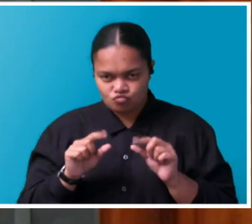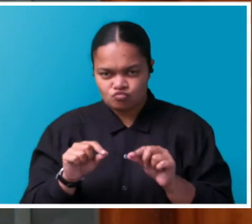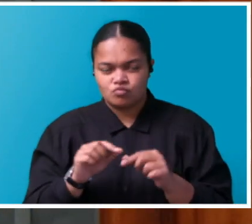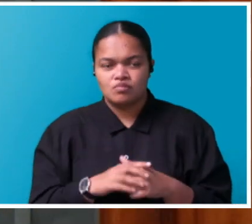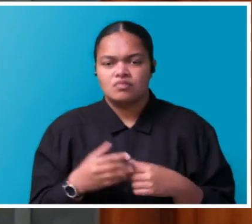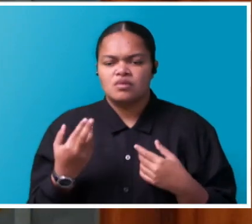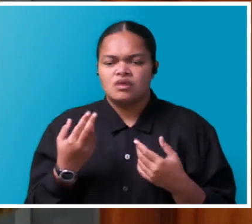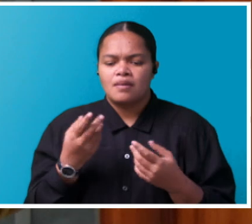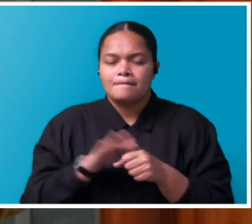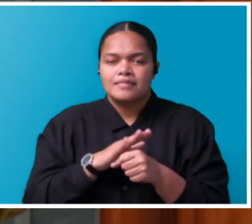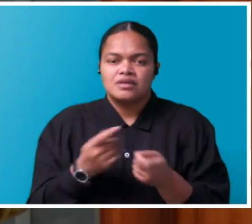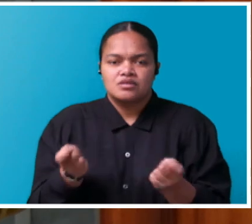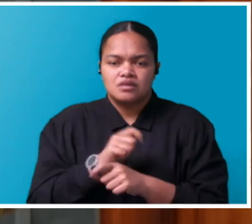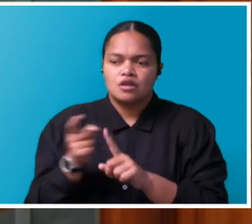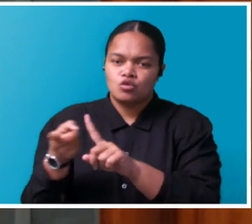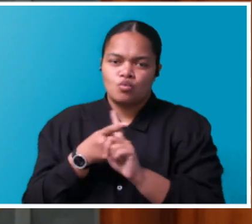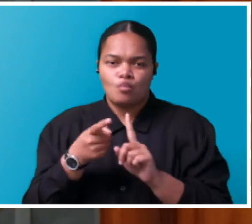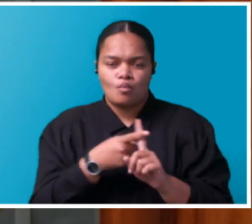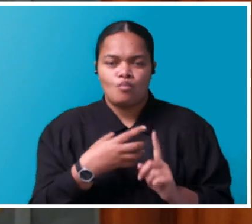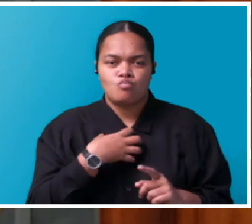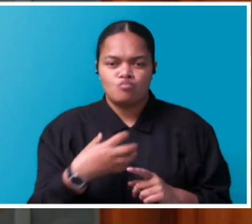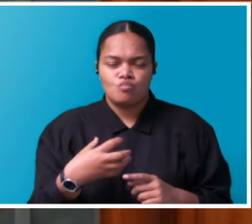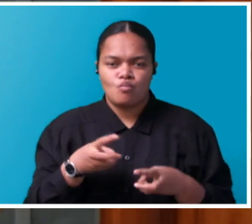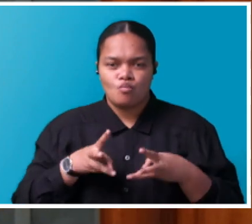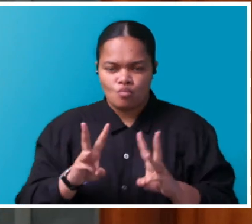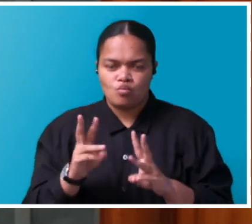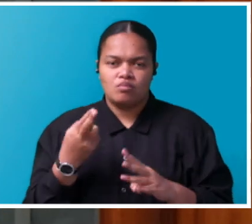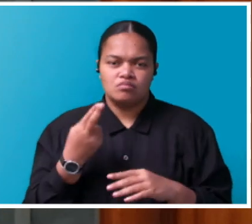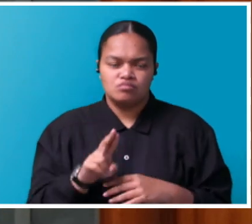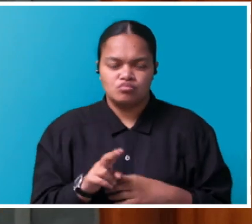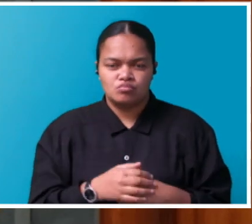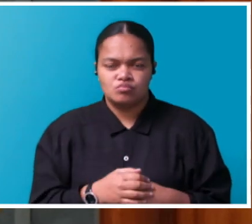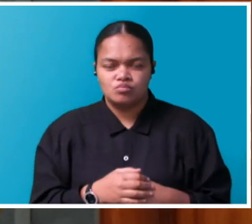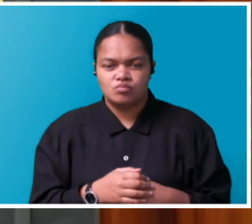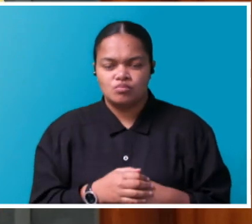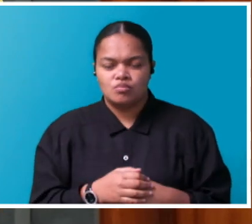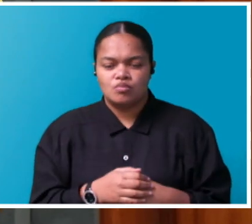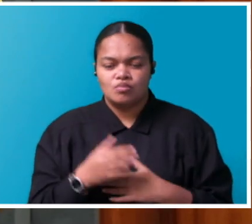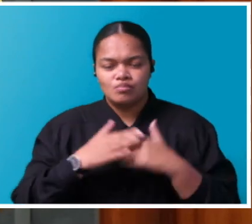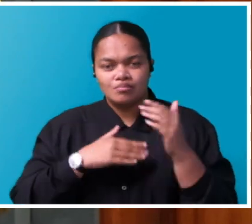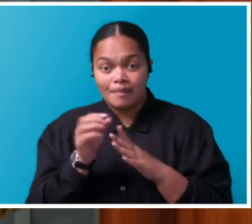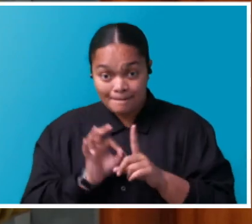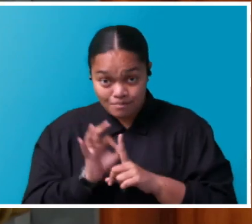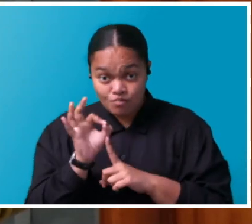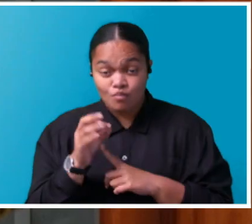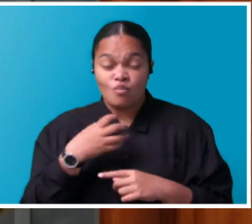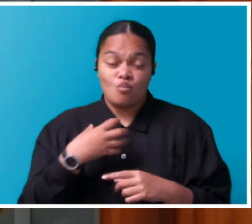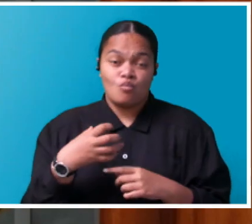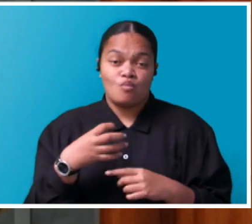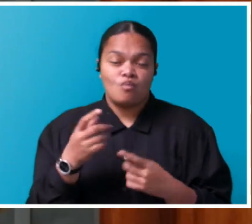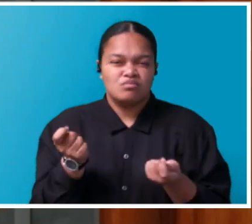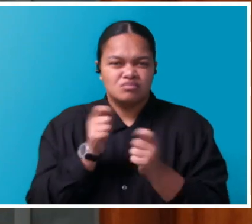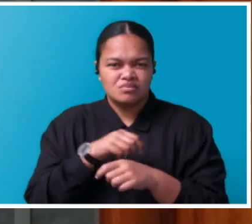the changes in the adoption of more contemporary approaches and innovations, but more importantly, the positive change in